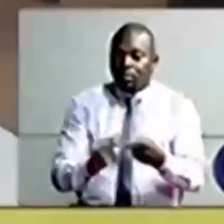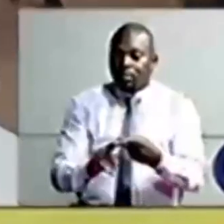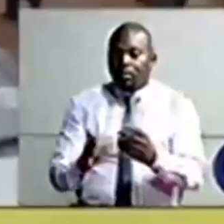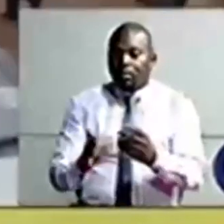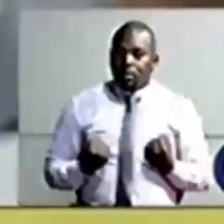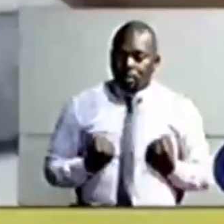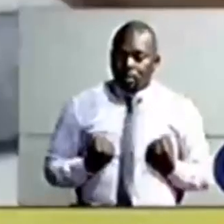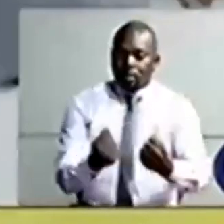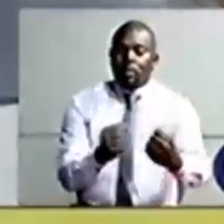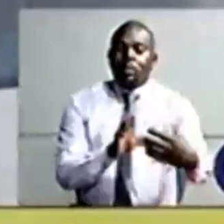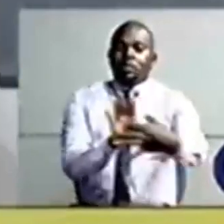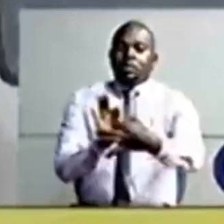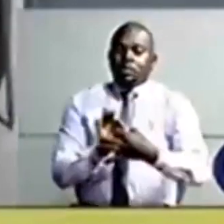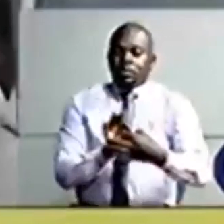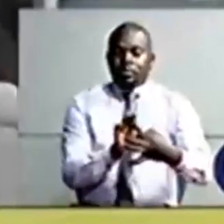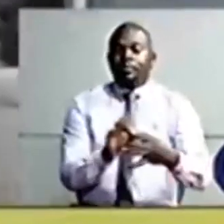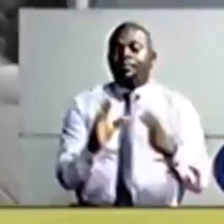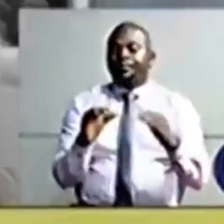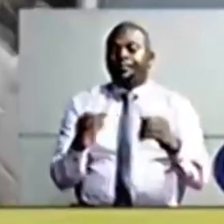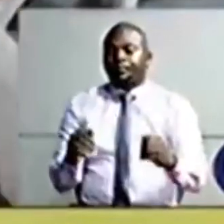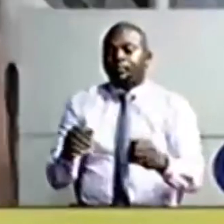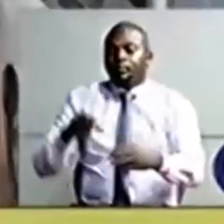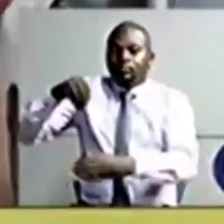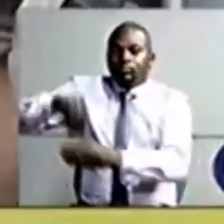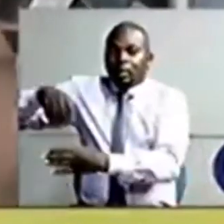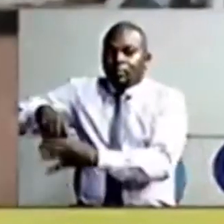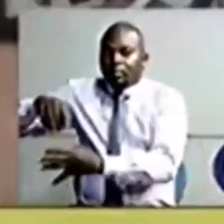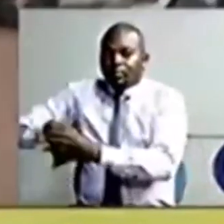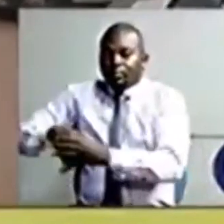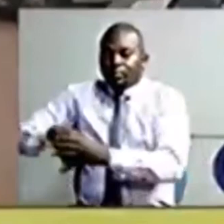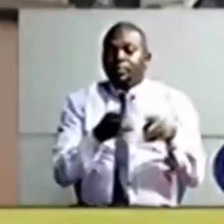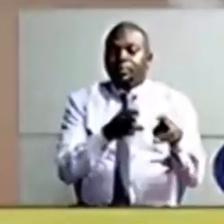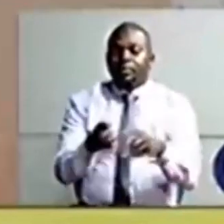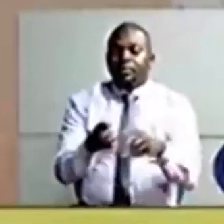transportation terminals, urban solid and waste management systems.